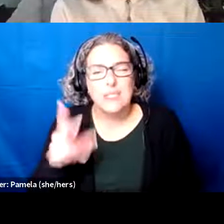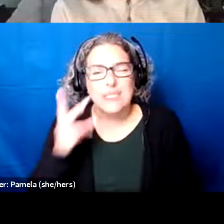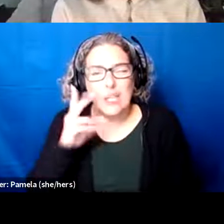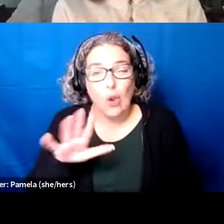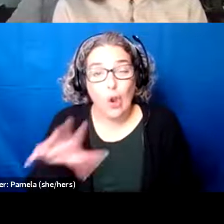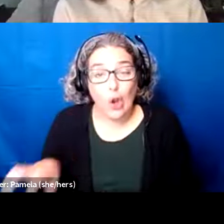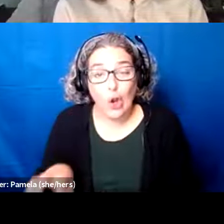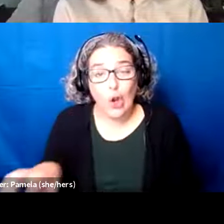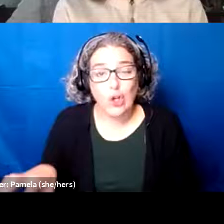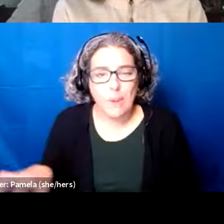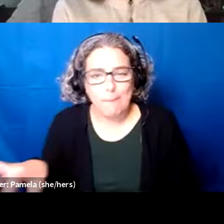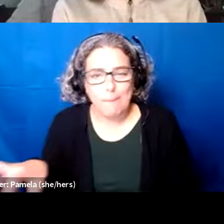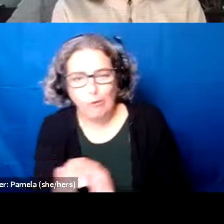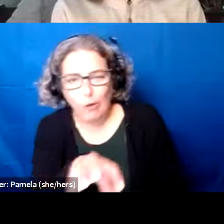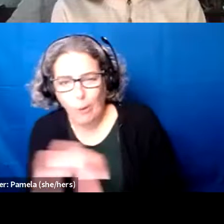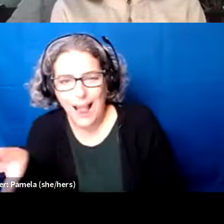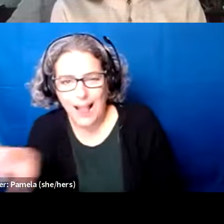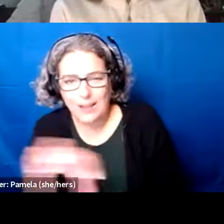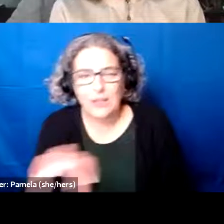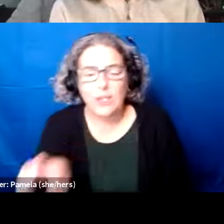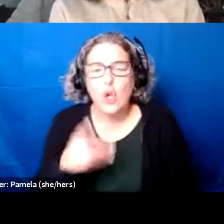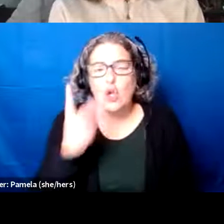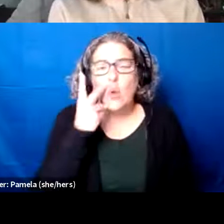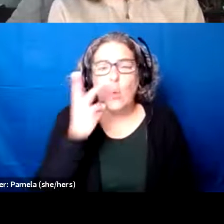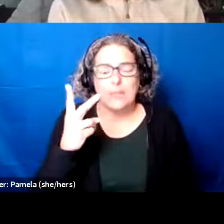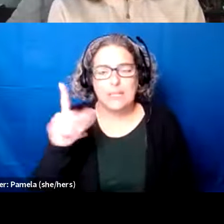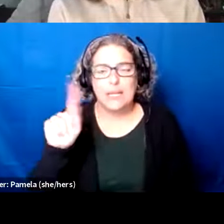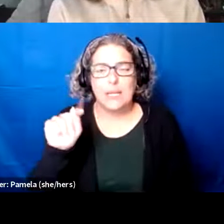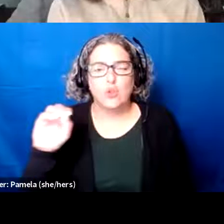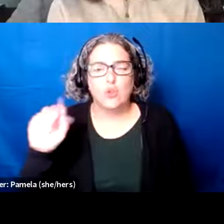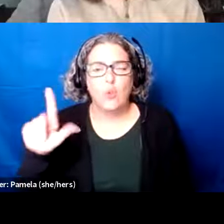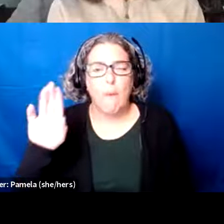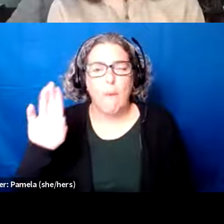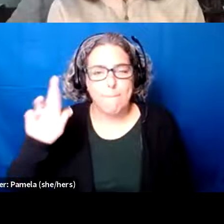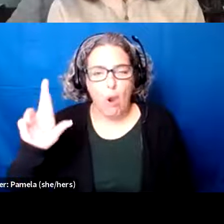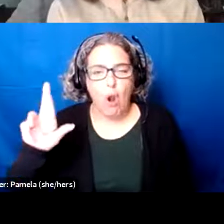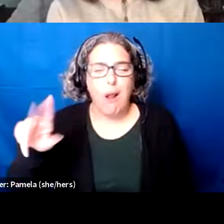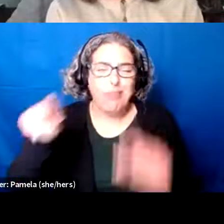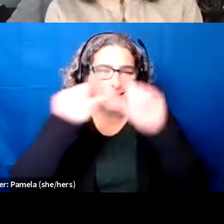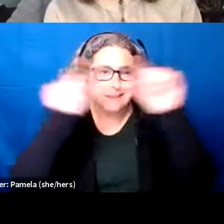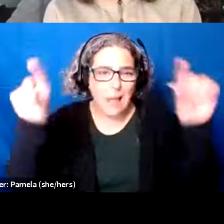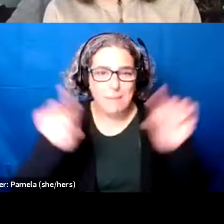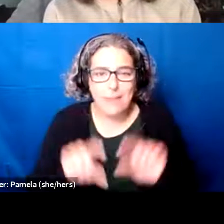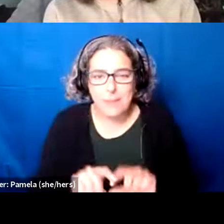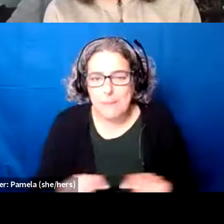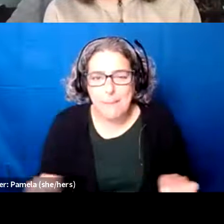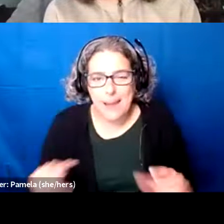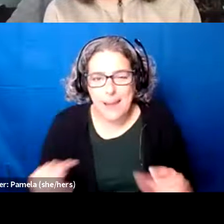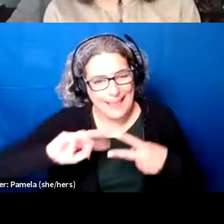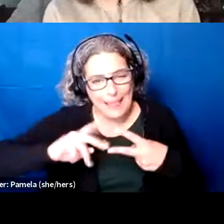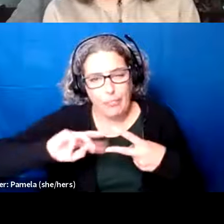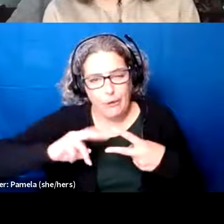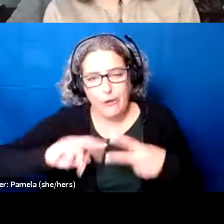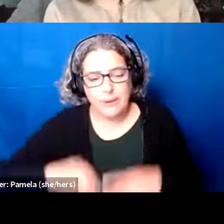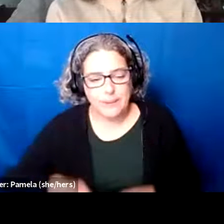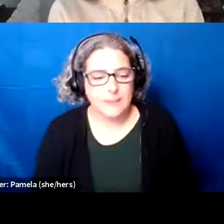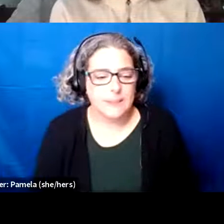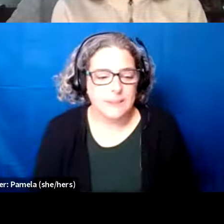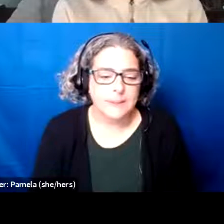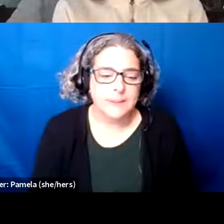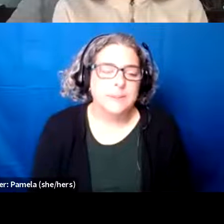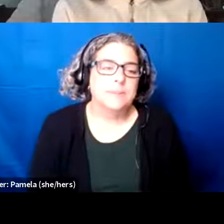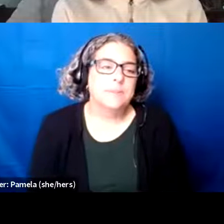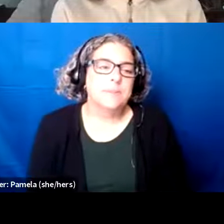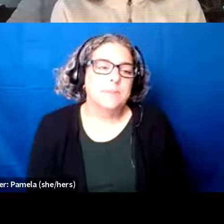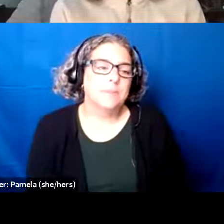screen, a toolbar will pop up and it will be either at the bottom or at the